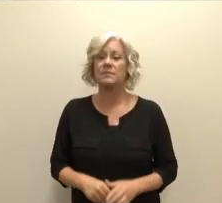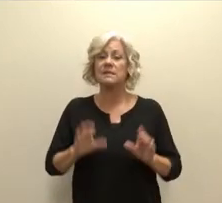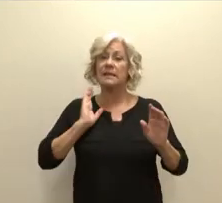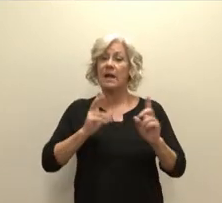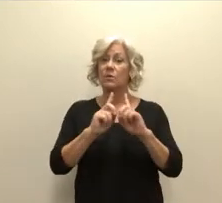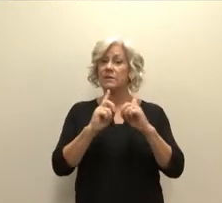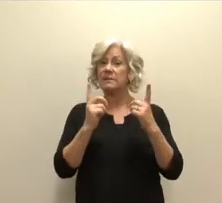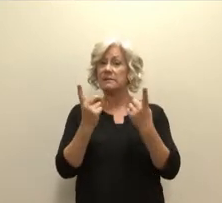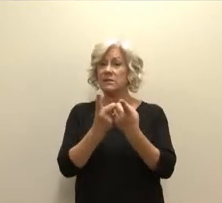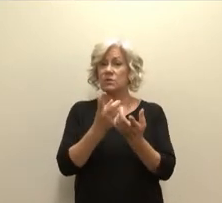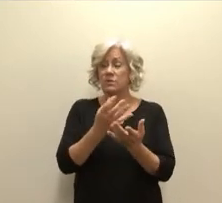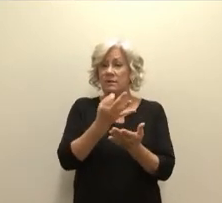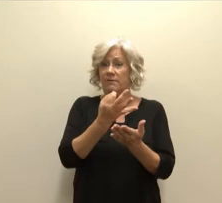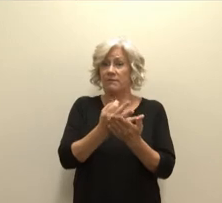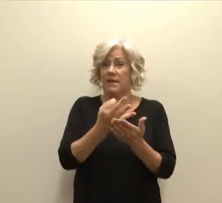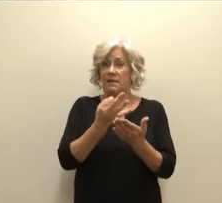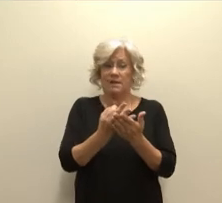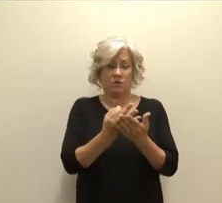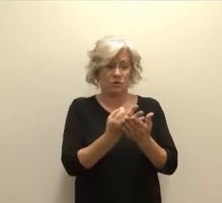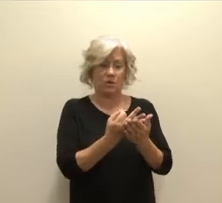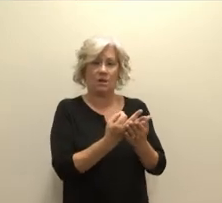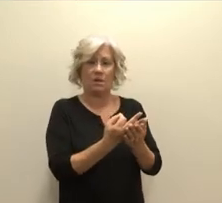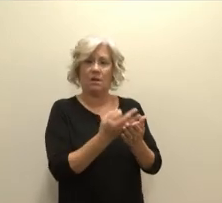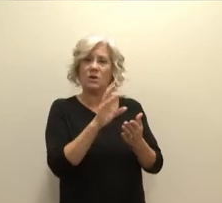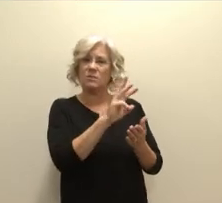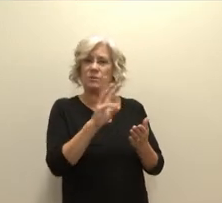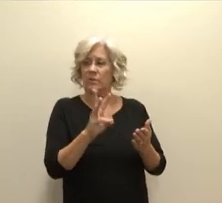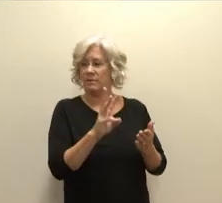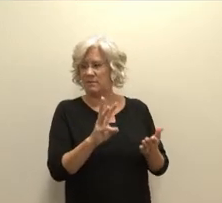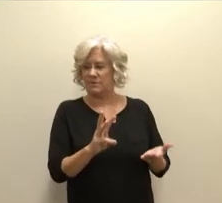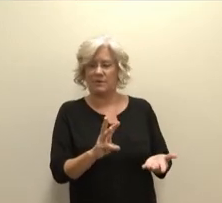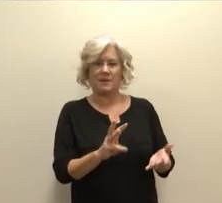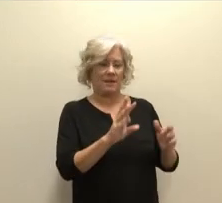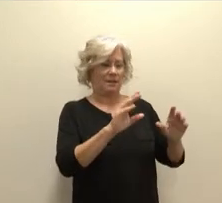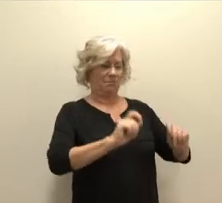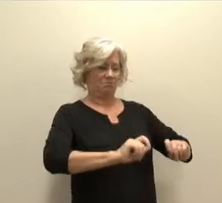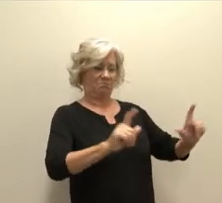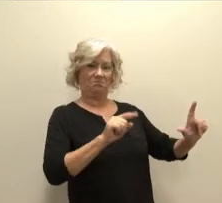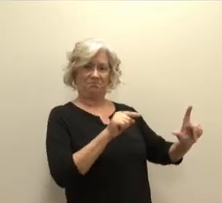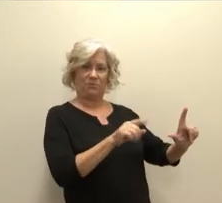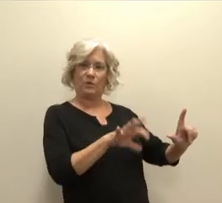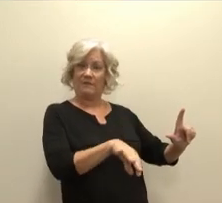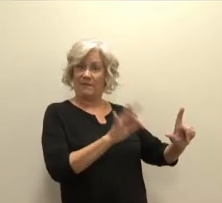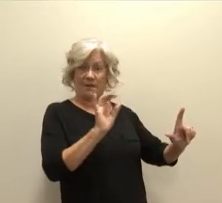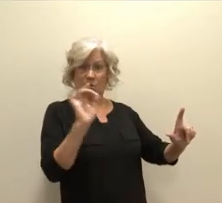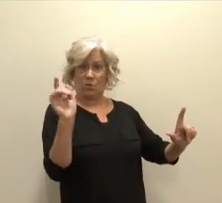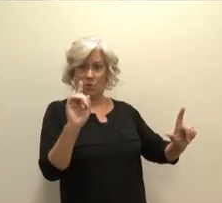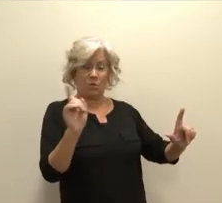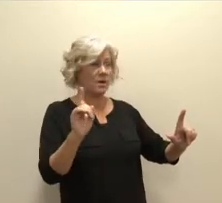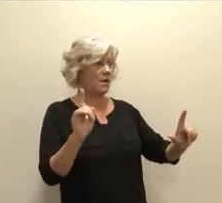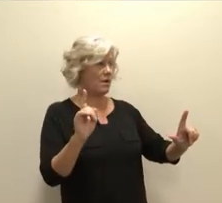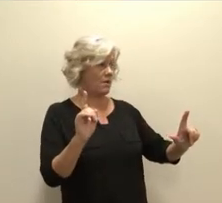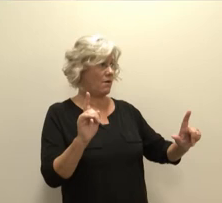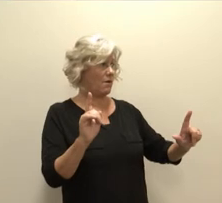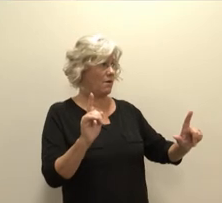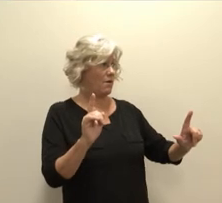district's financial transparency webpage, and you can find that by going through the district's webpage, going to